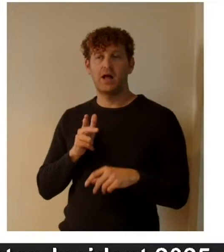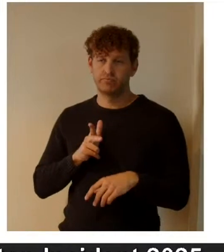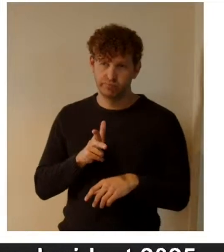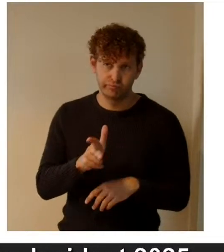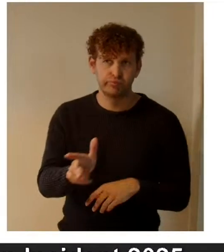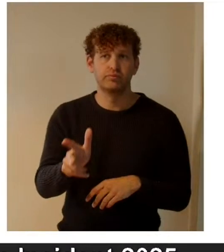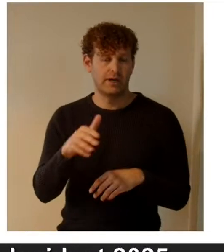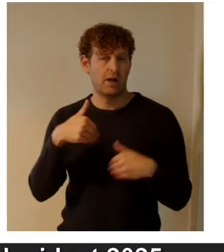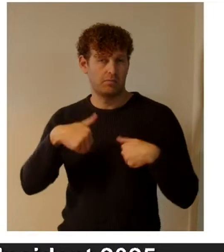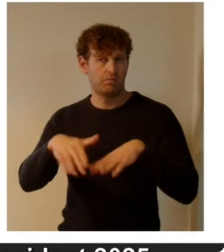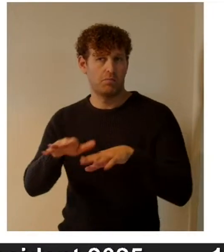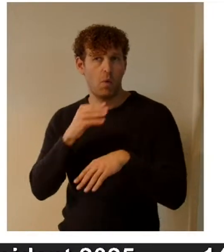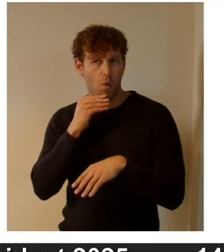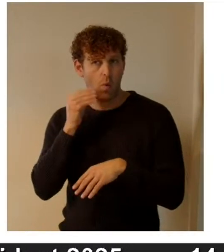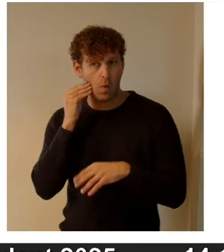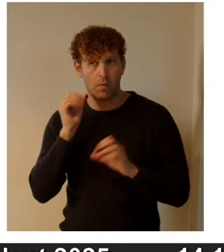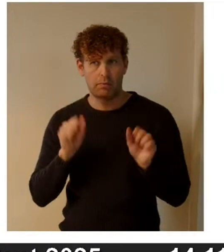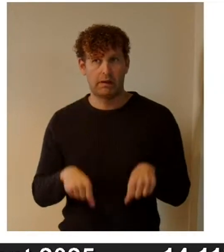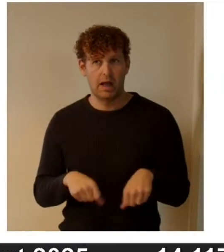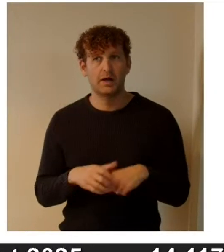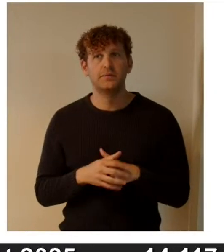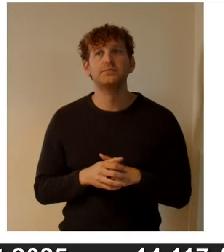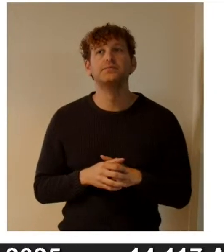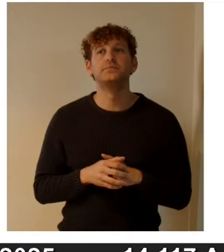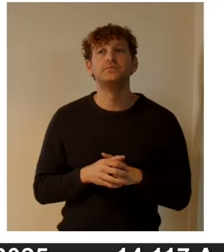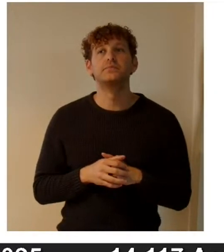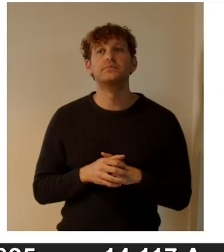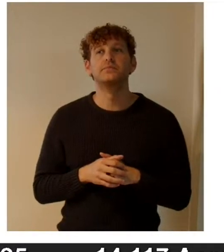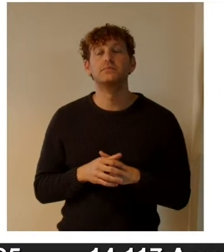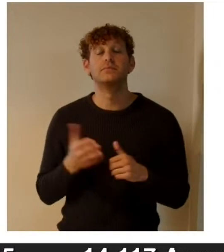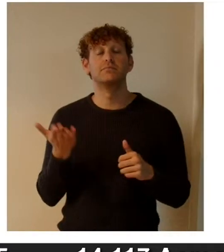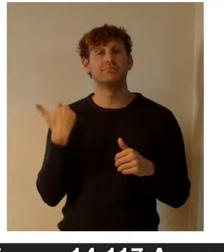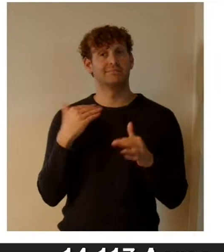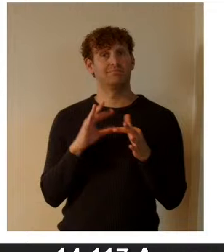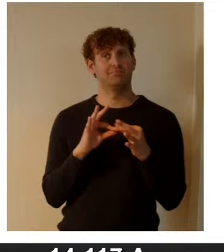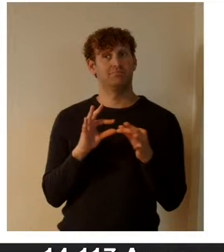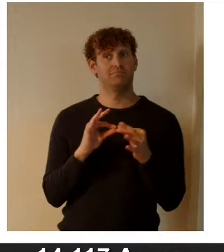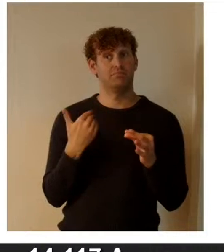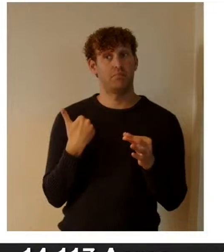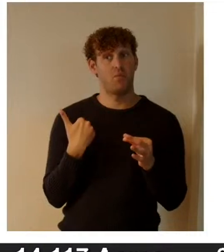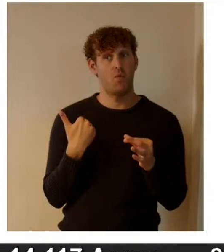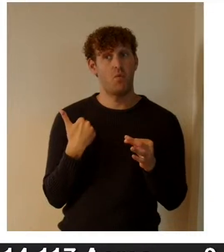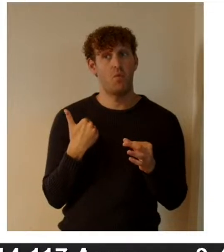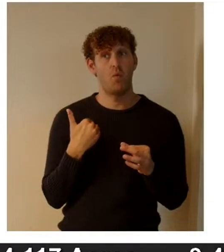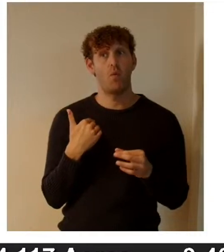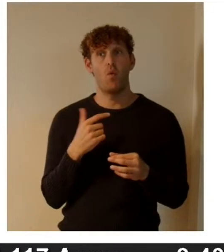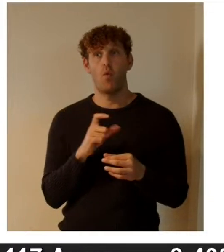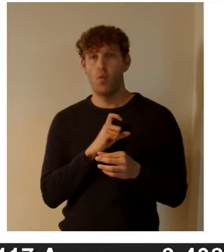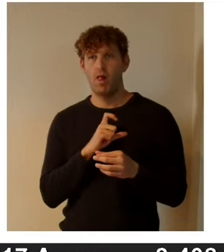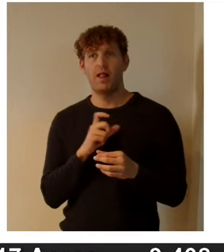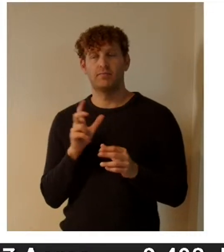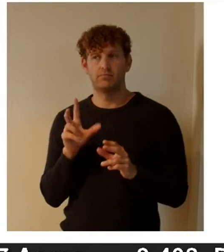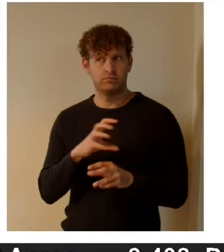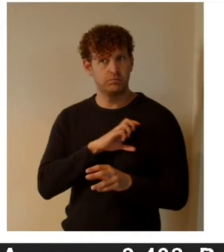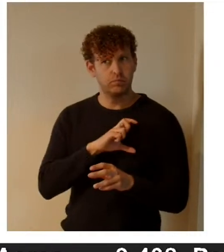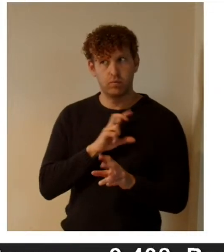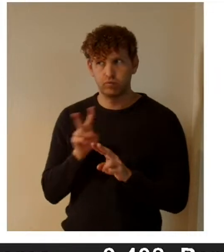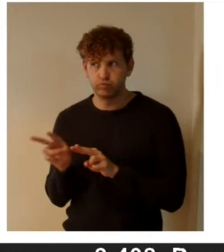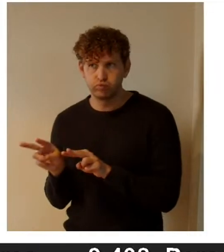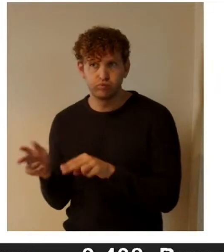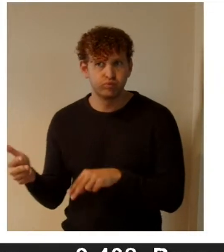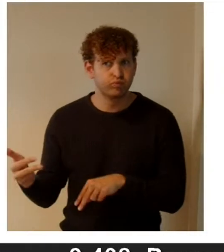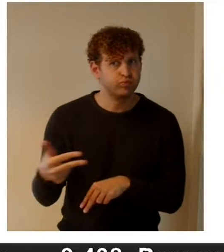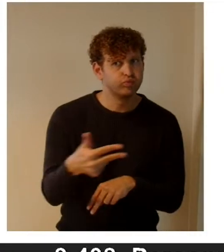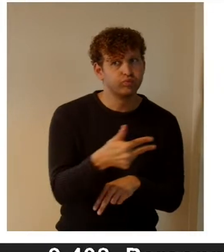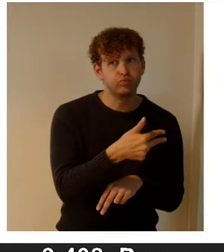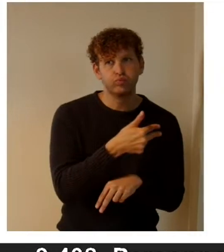repopulate. Like I said earlier, we still will have patrol checks and roving patrols